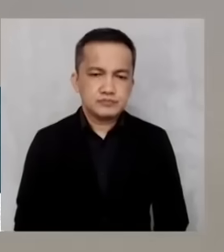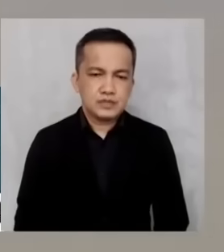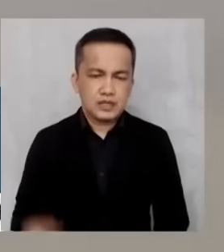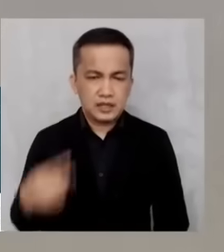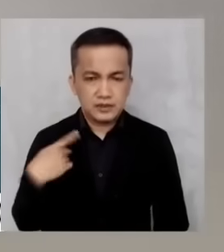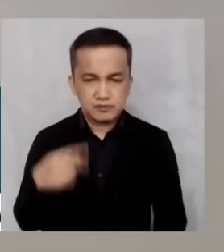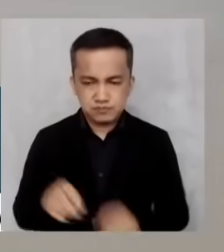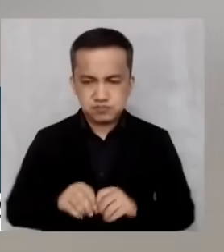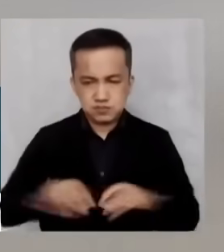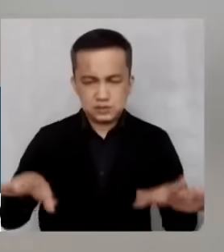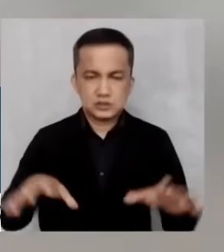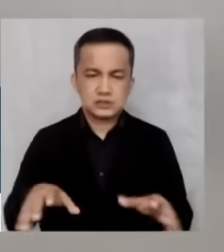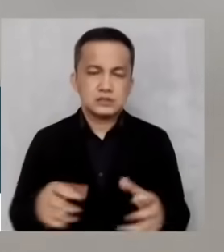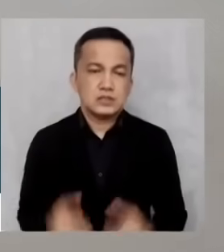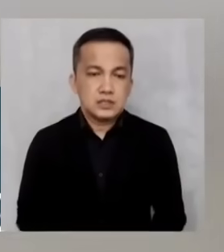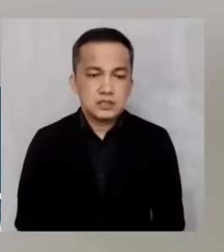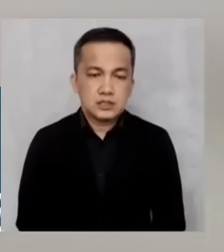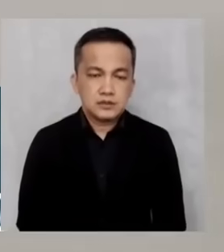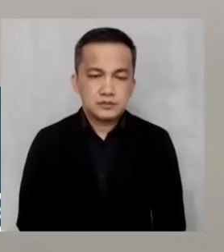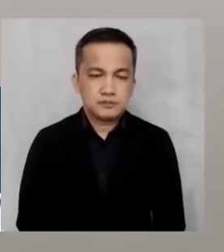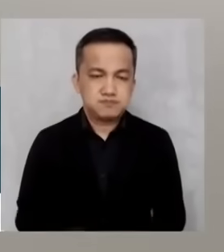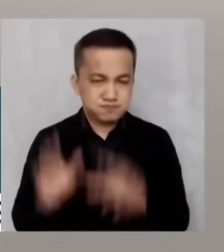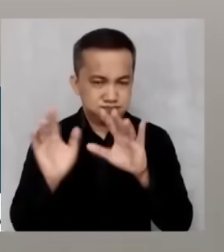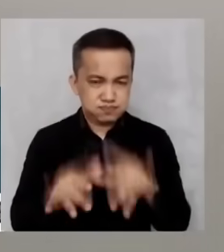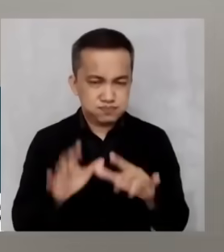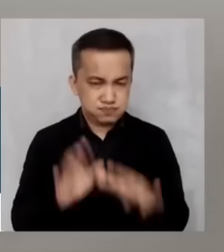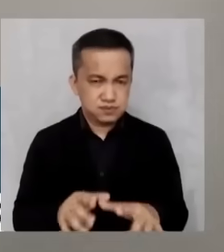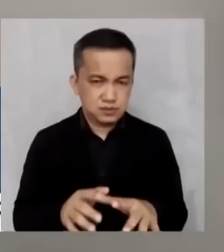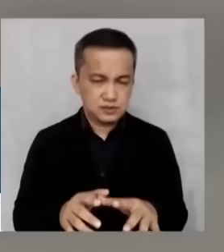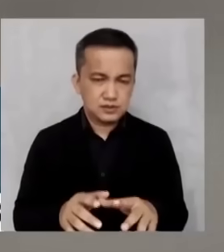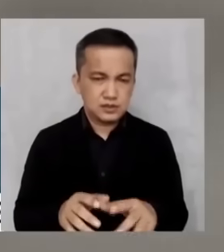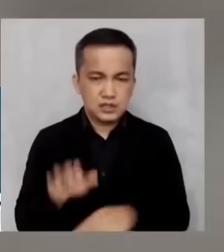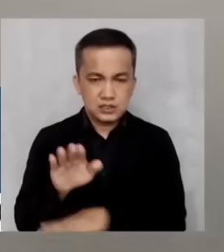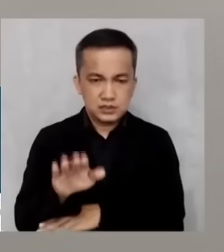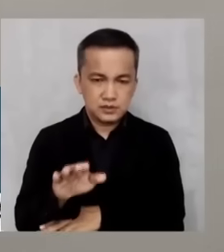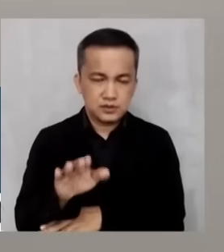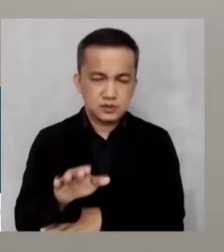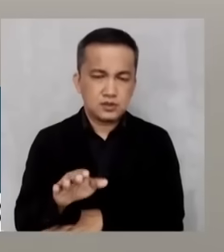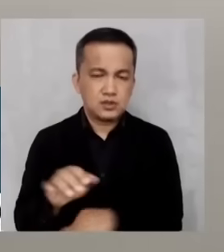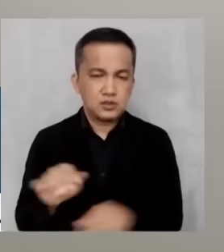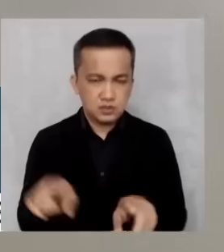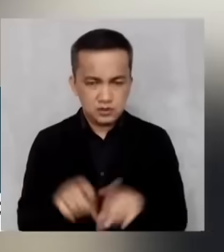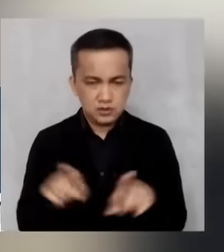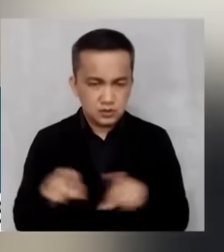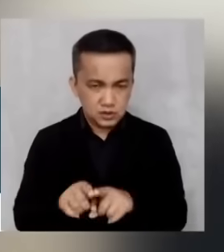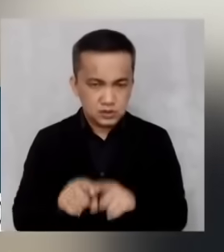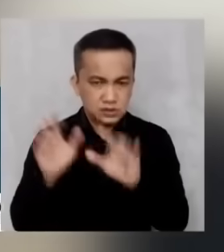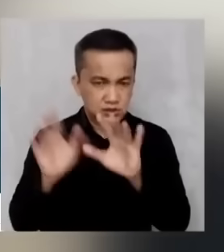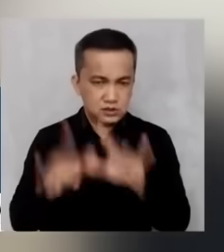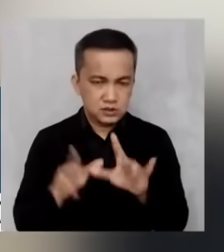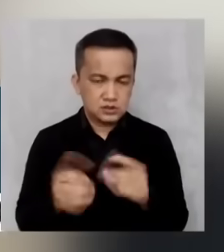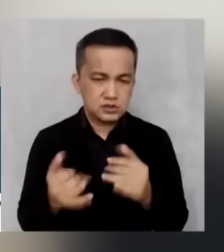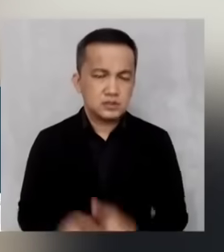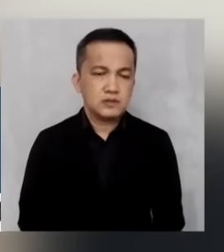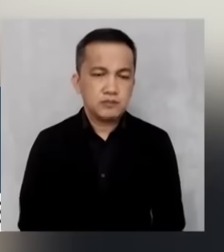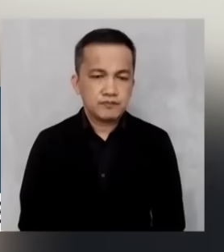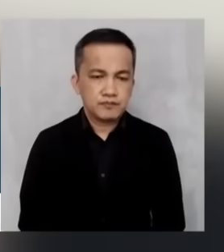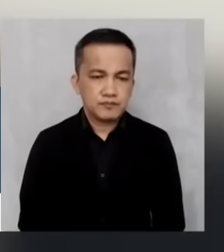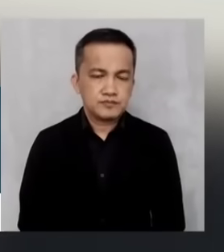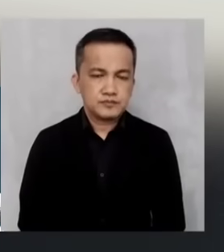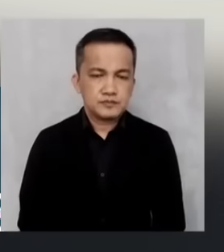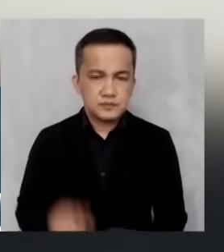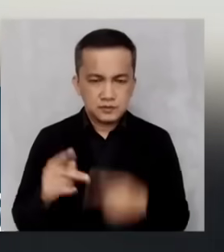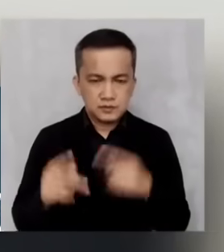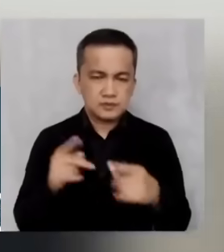in the city today. Heavy downpour occurred late in the afternoon and it is also raining now as we speak. Netizens were quick to